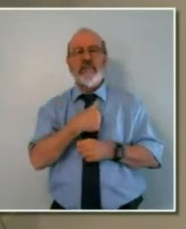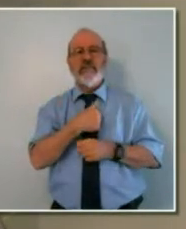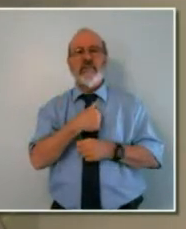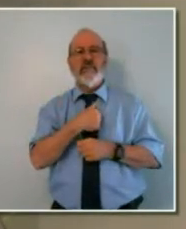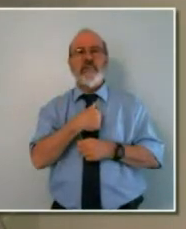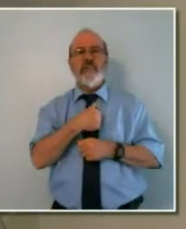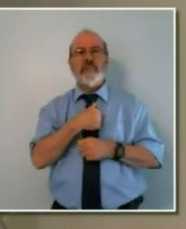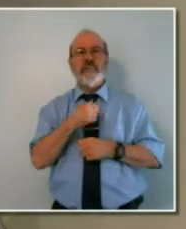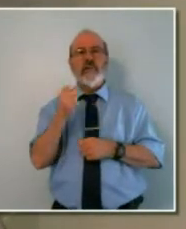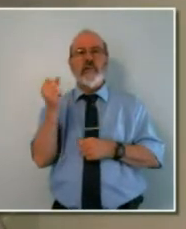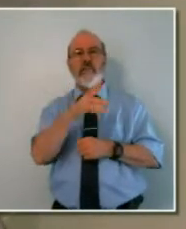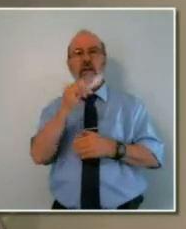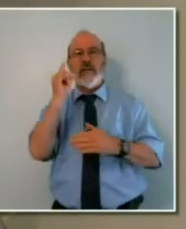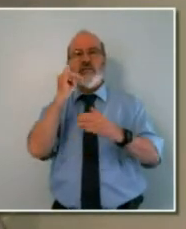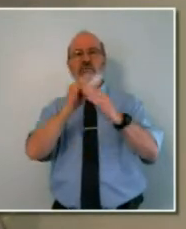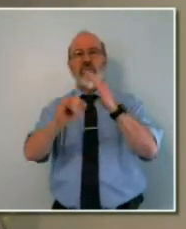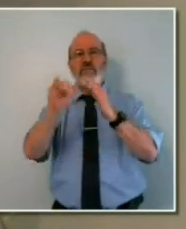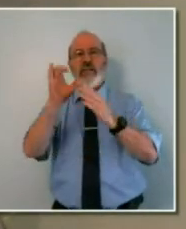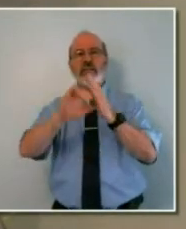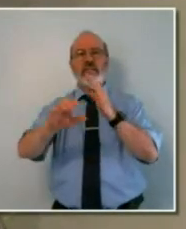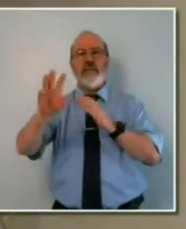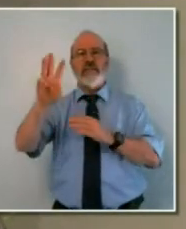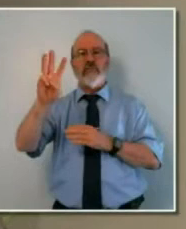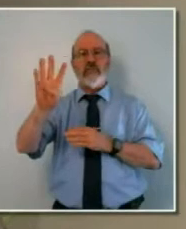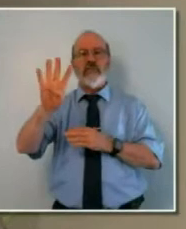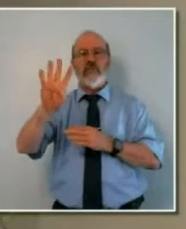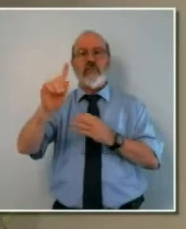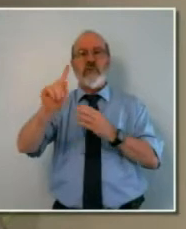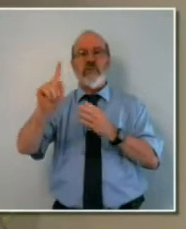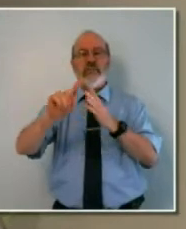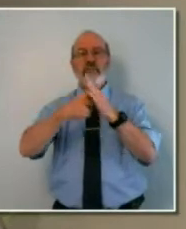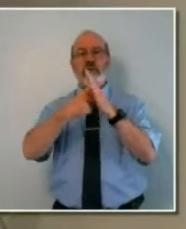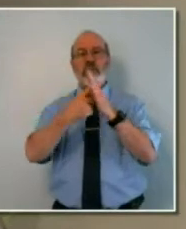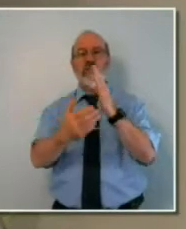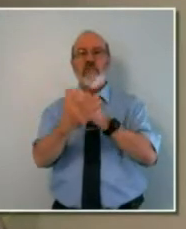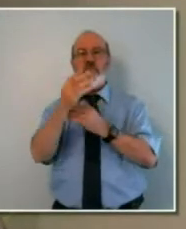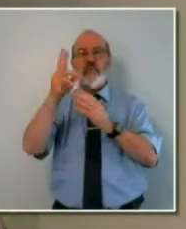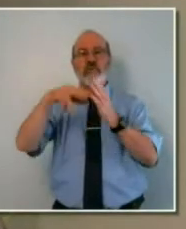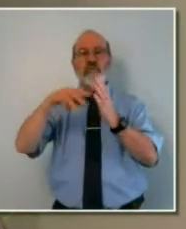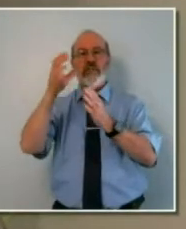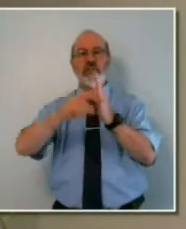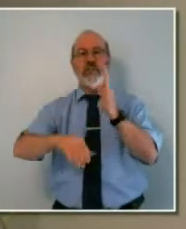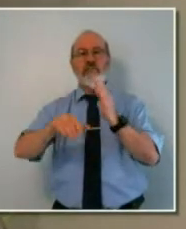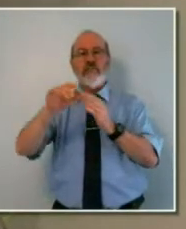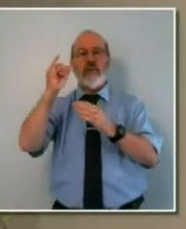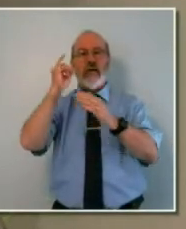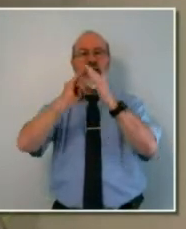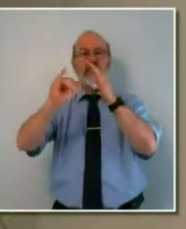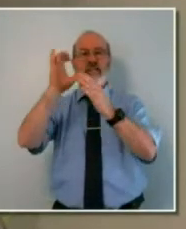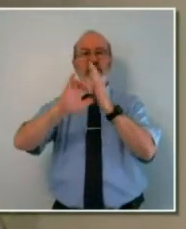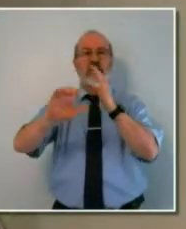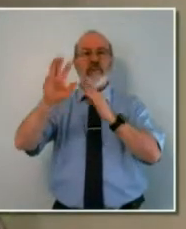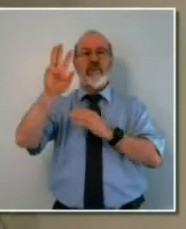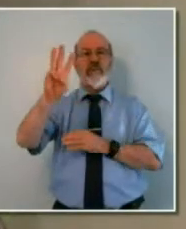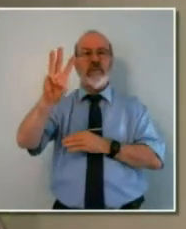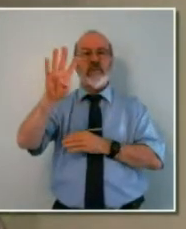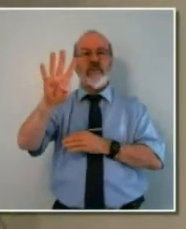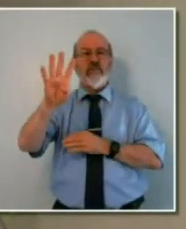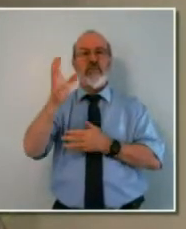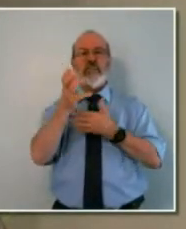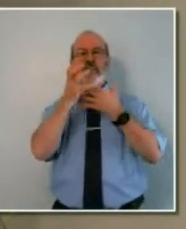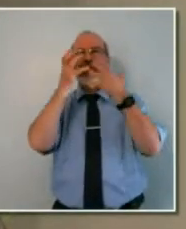to Isaiah 64, where we began this morning. We read this chapter, Isaiah 64, this cry for